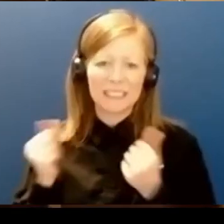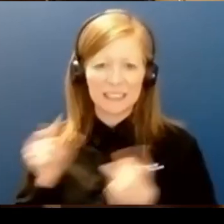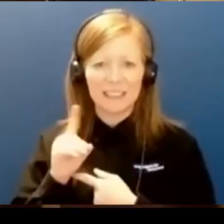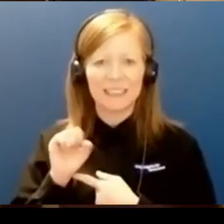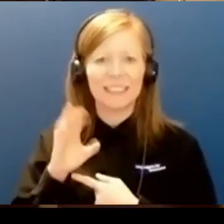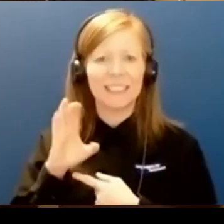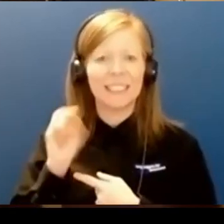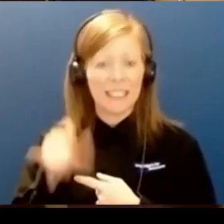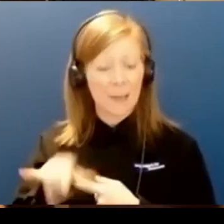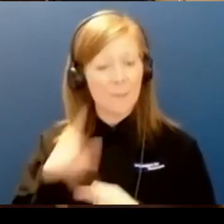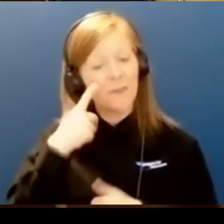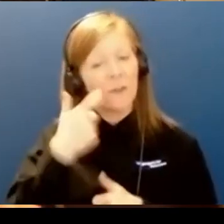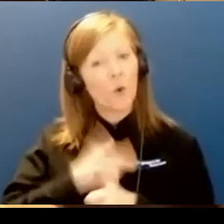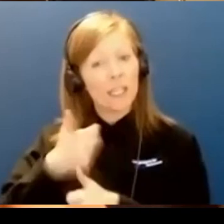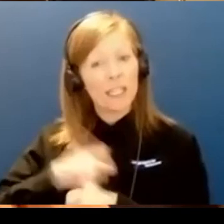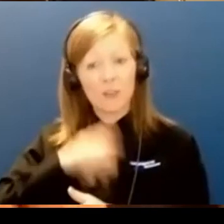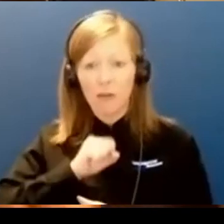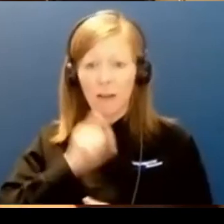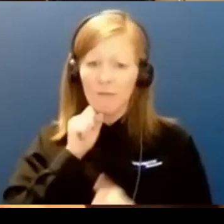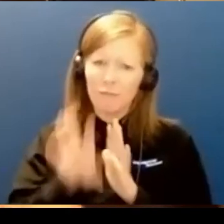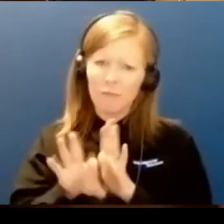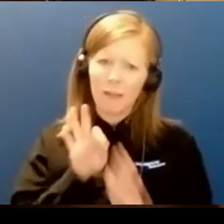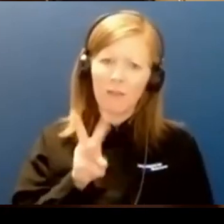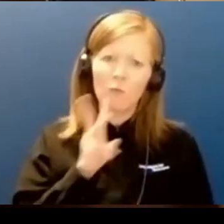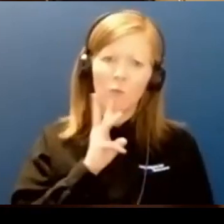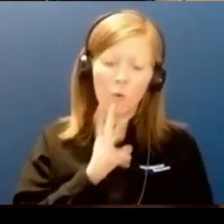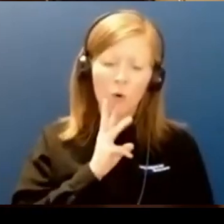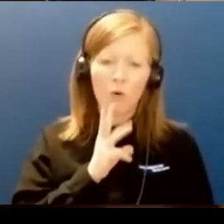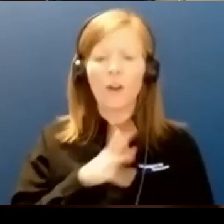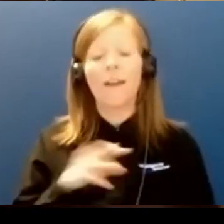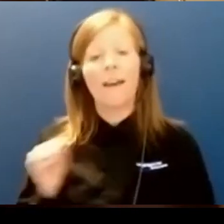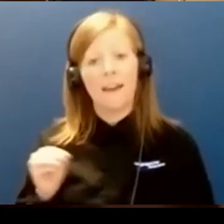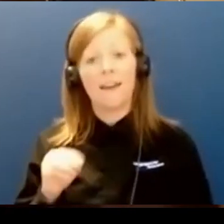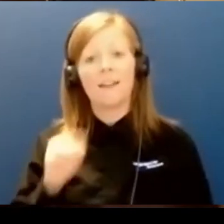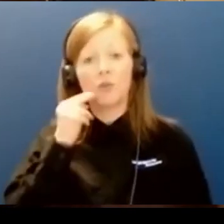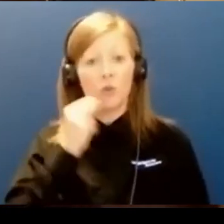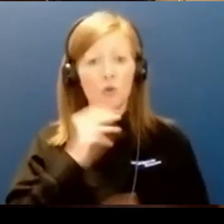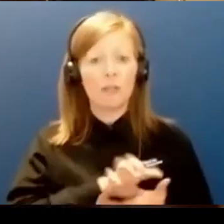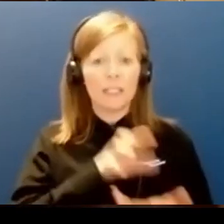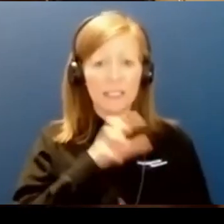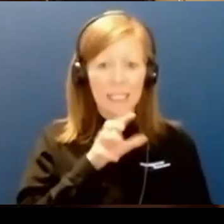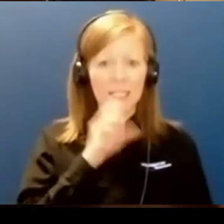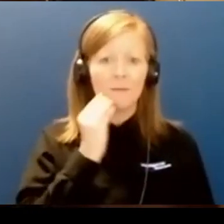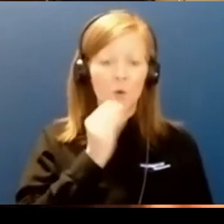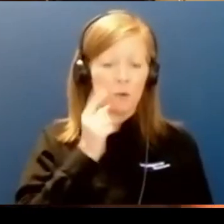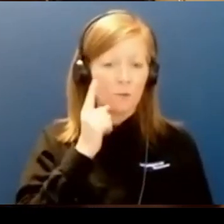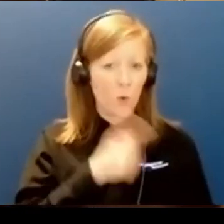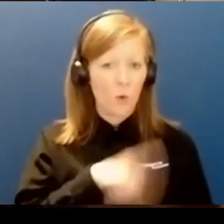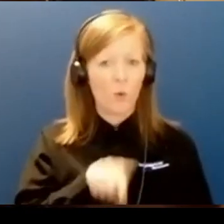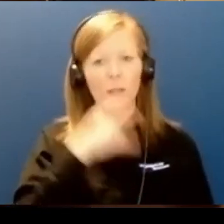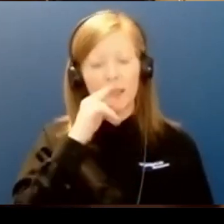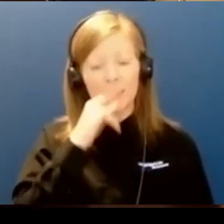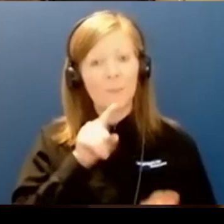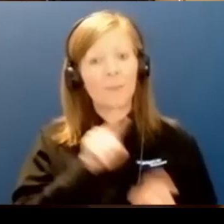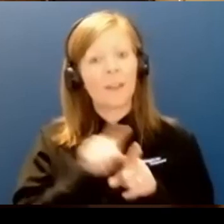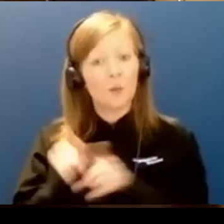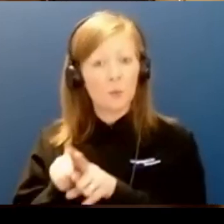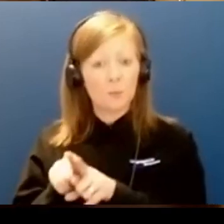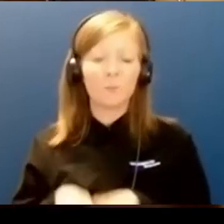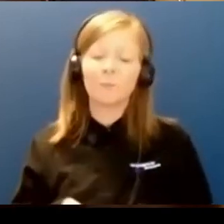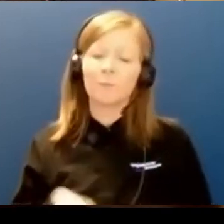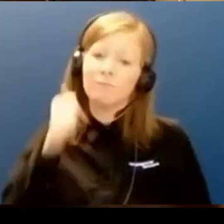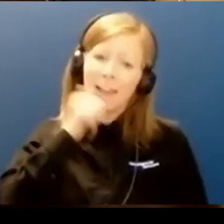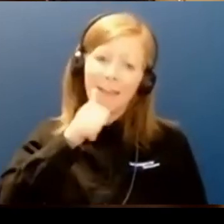each age, select water and nutrient-dense foods for the children. And of course, then